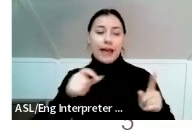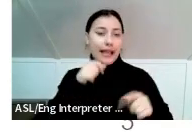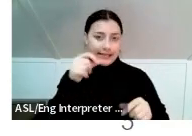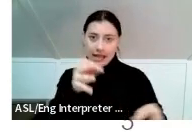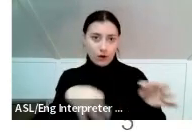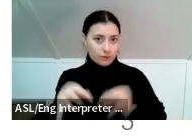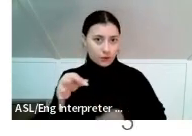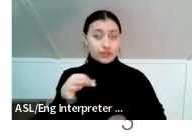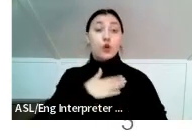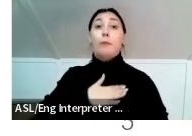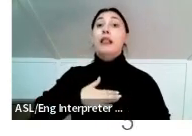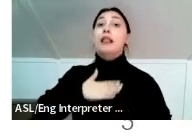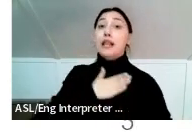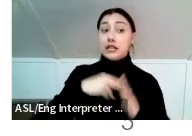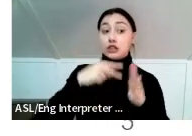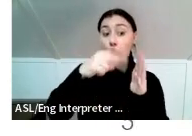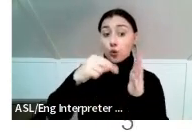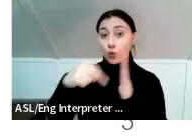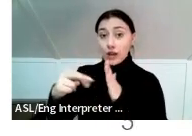applying to the program.